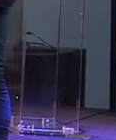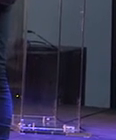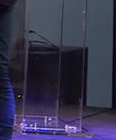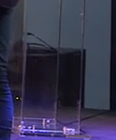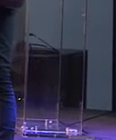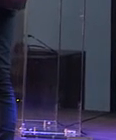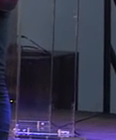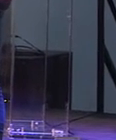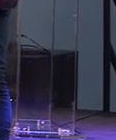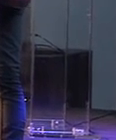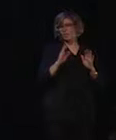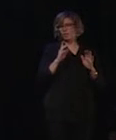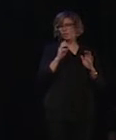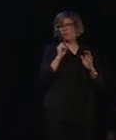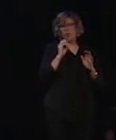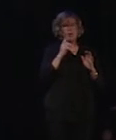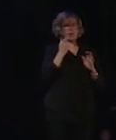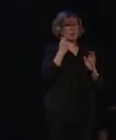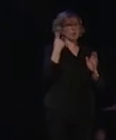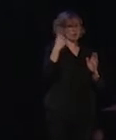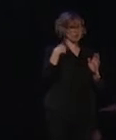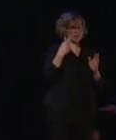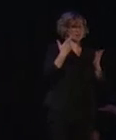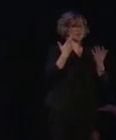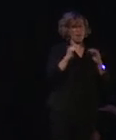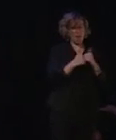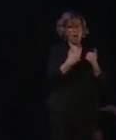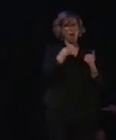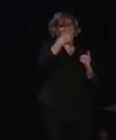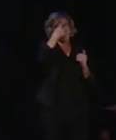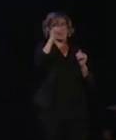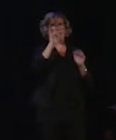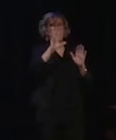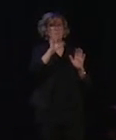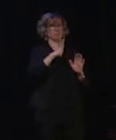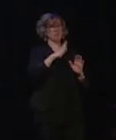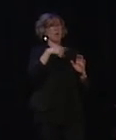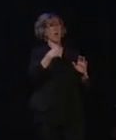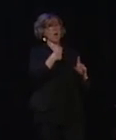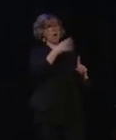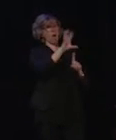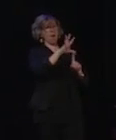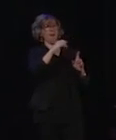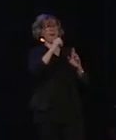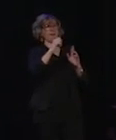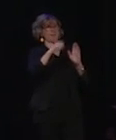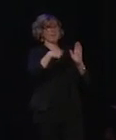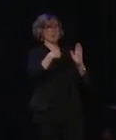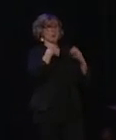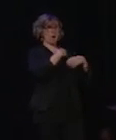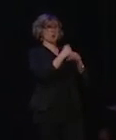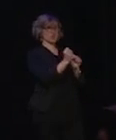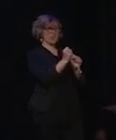crazy that I've been learning is by taking a world. So I think of it as like, okay, when I film, I create this world. I film